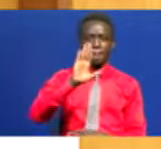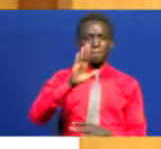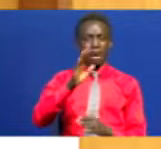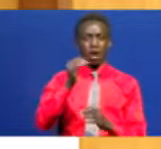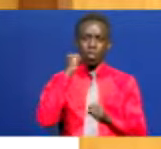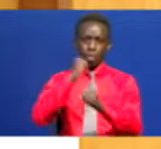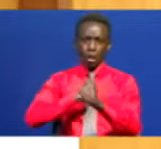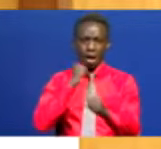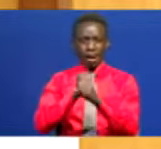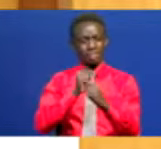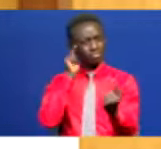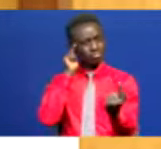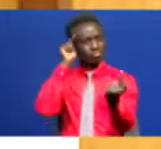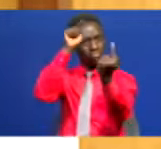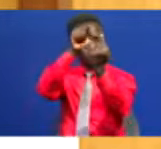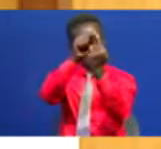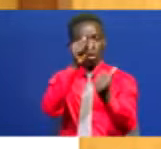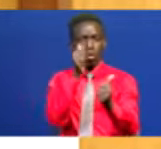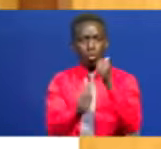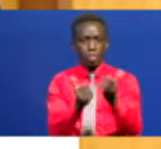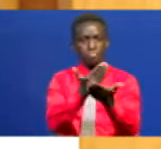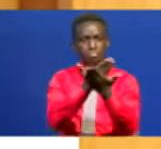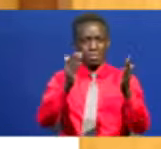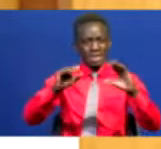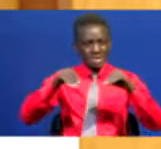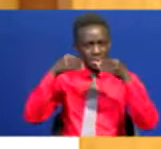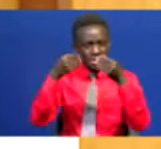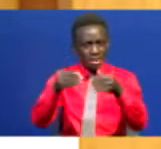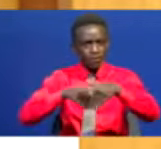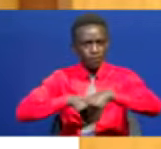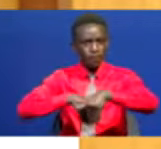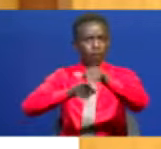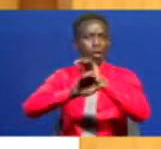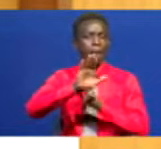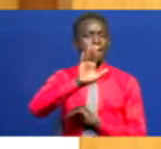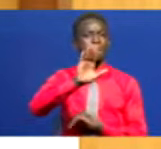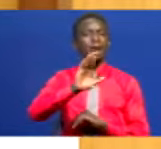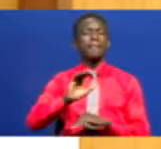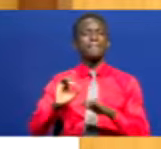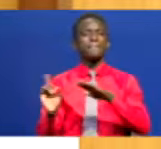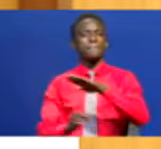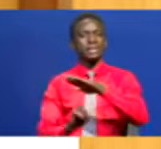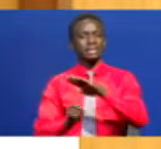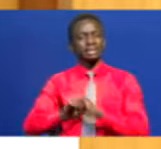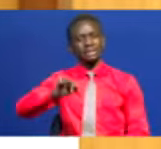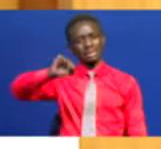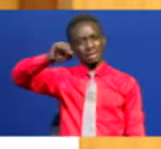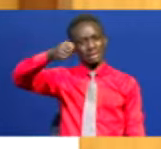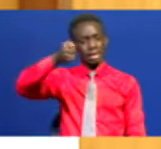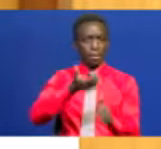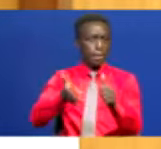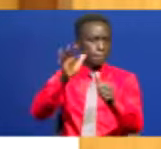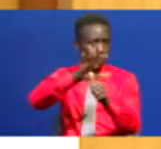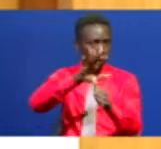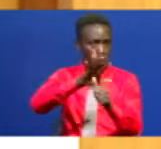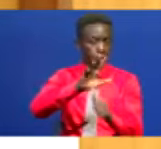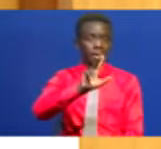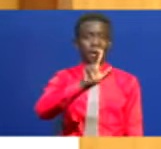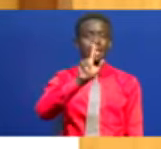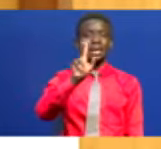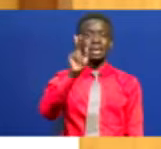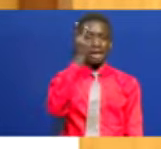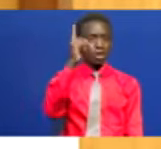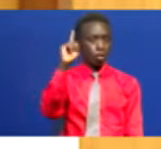that are aligned to the ministry's key priorities, the Kenya Kwanza